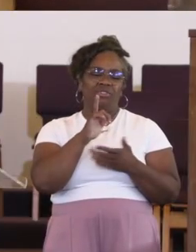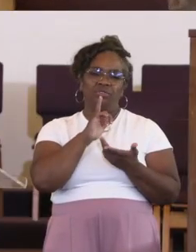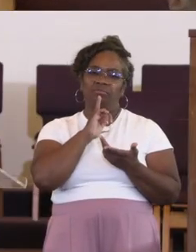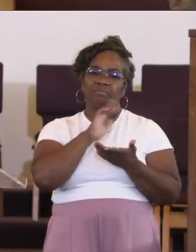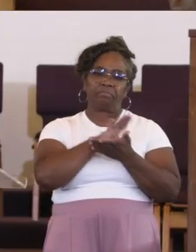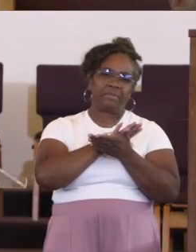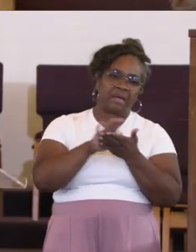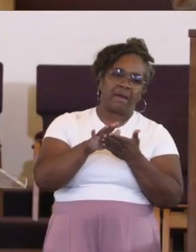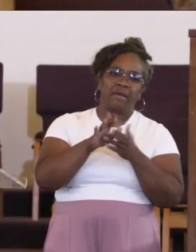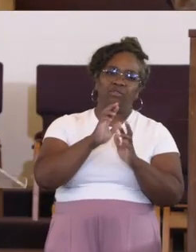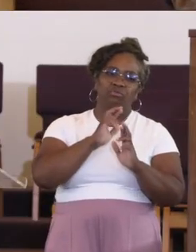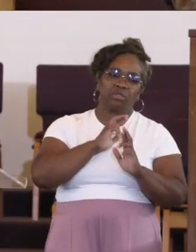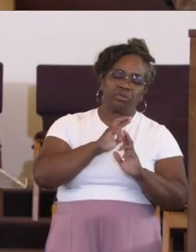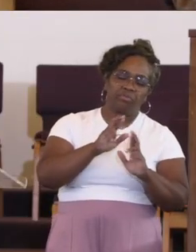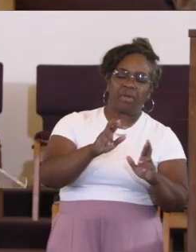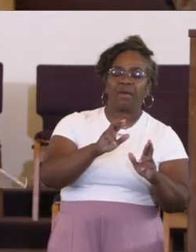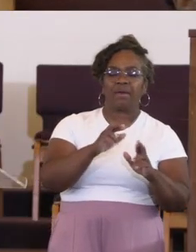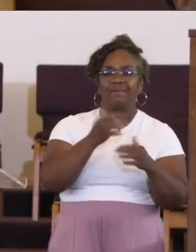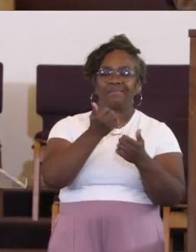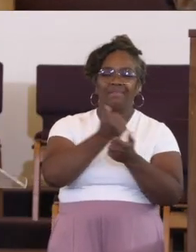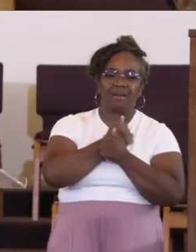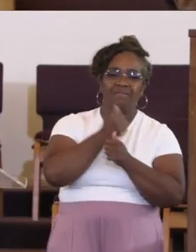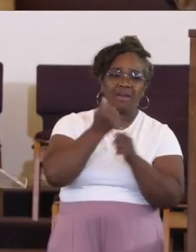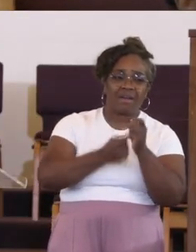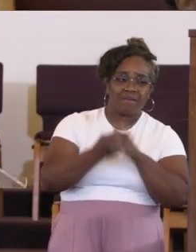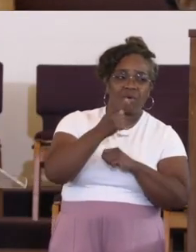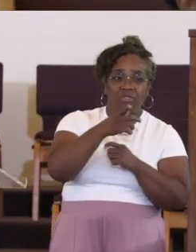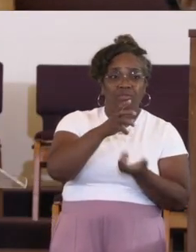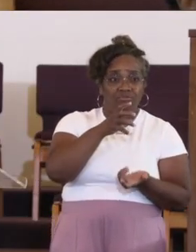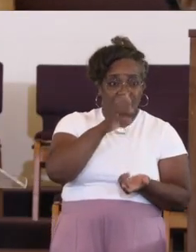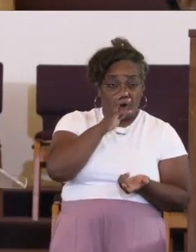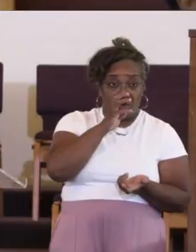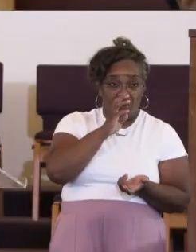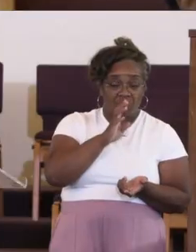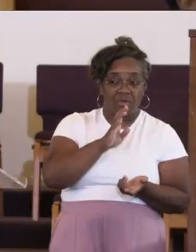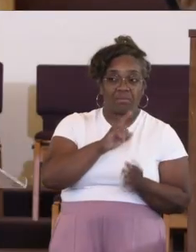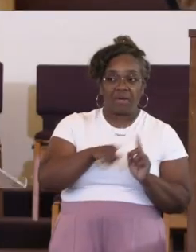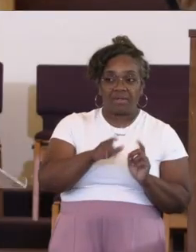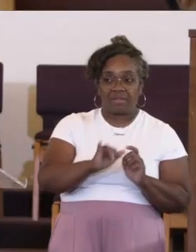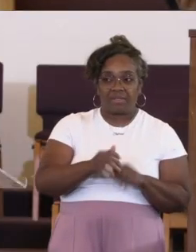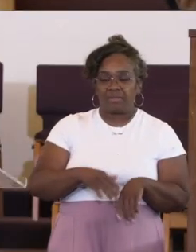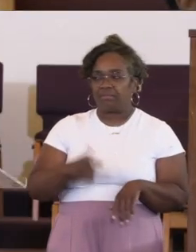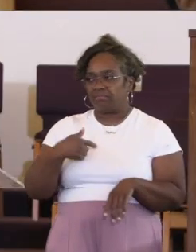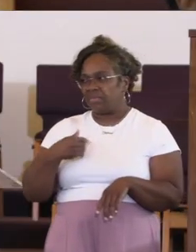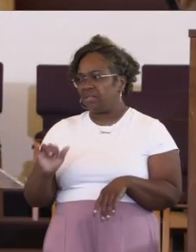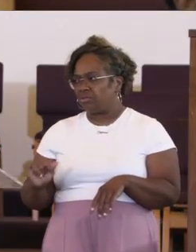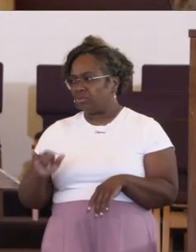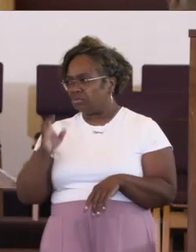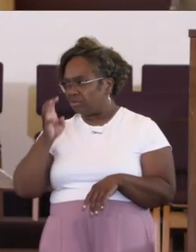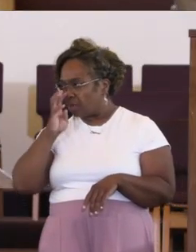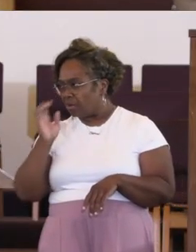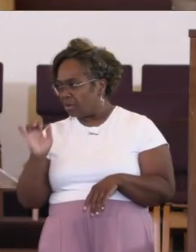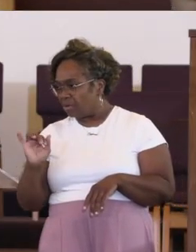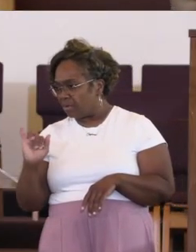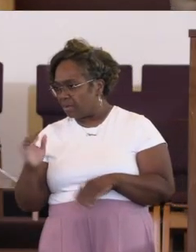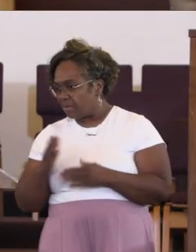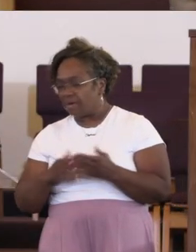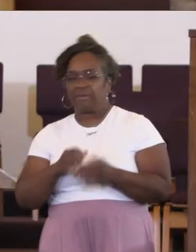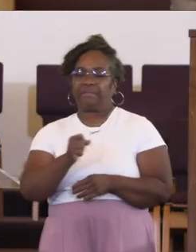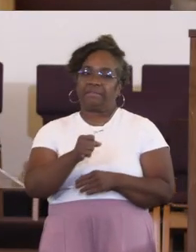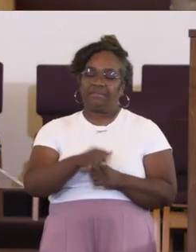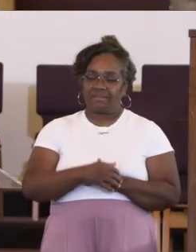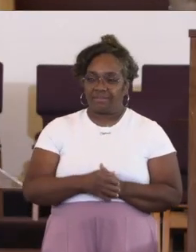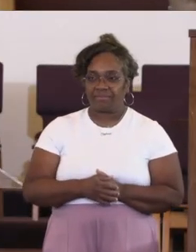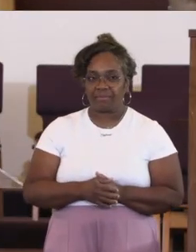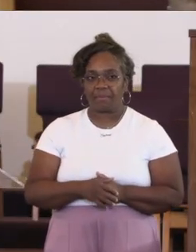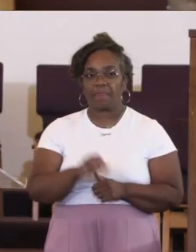respect, stern, but she's really, really, really nice to people. Me too on the sternly part, yes. Yes.